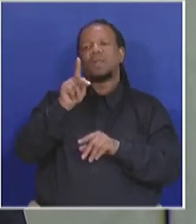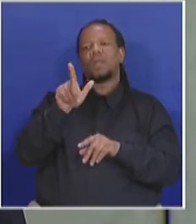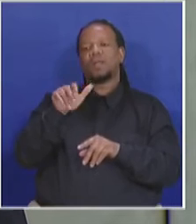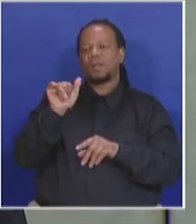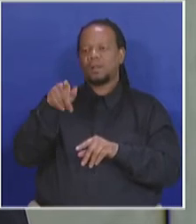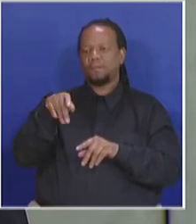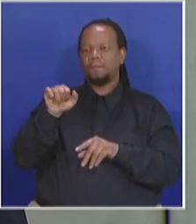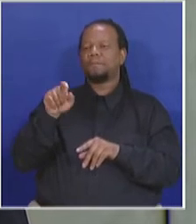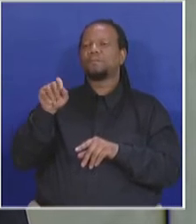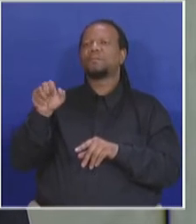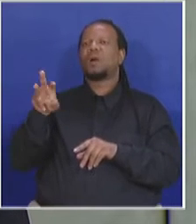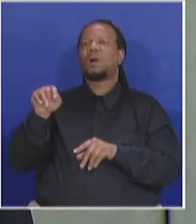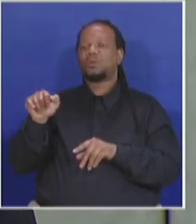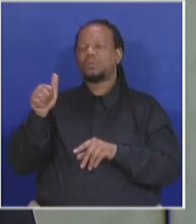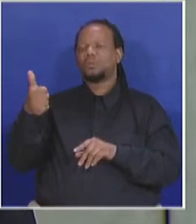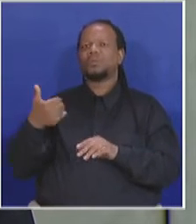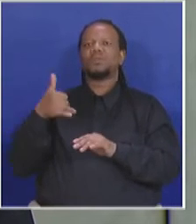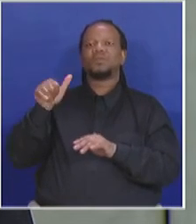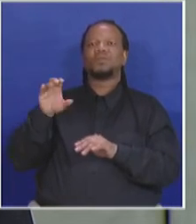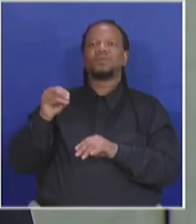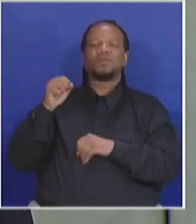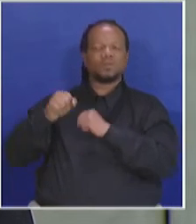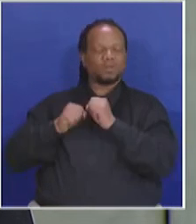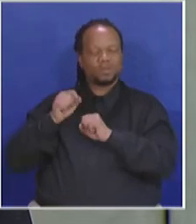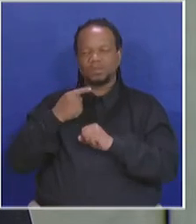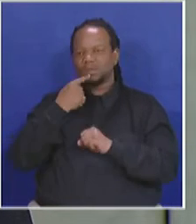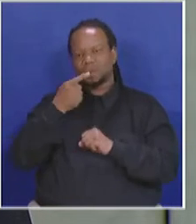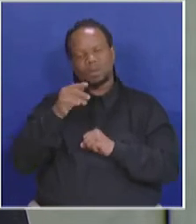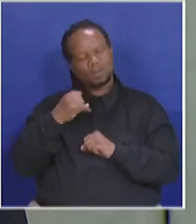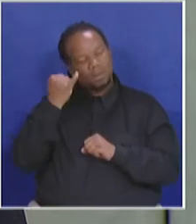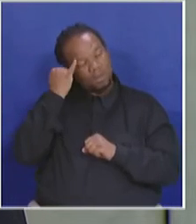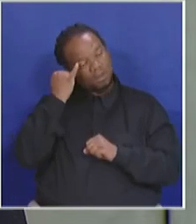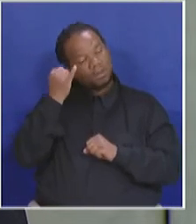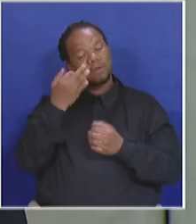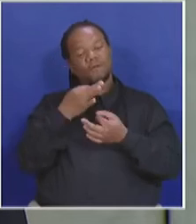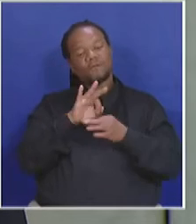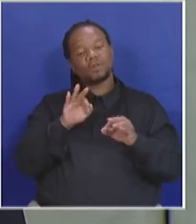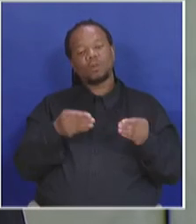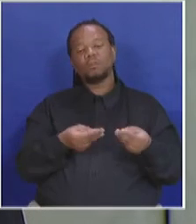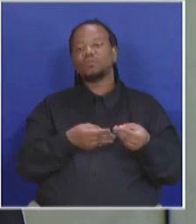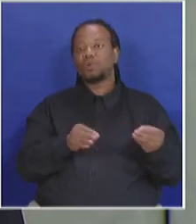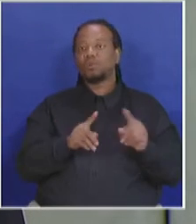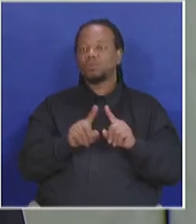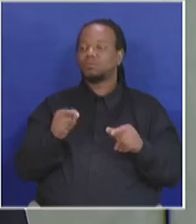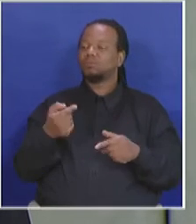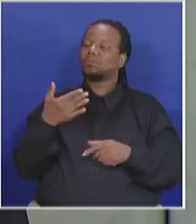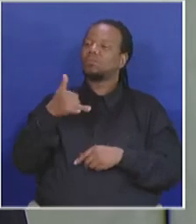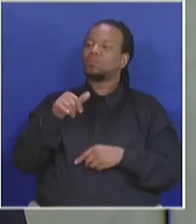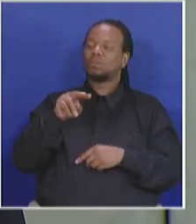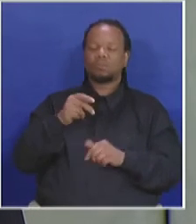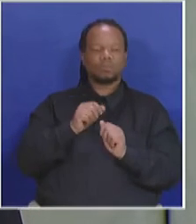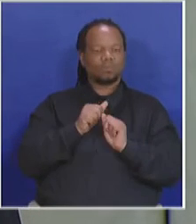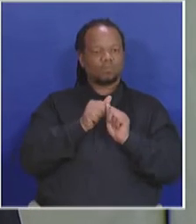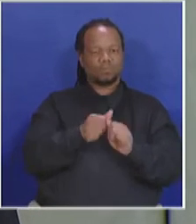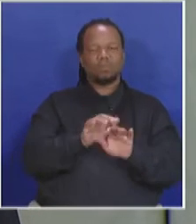declared at the NGC held earlier this month, that the ideals of the Freedom Charter remain the guiding principles to which the ANC will adhere to in order